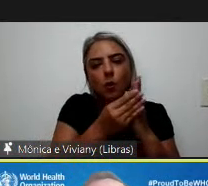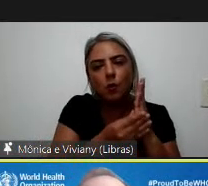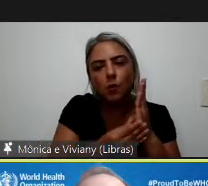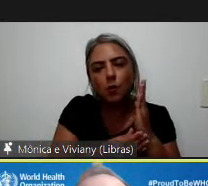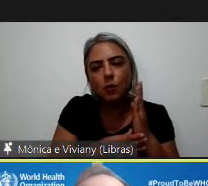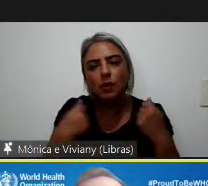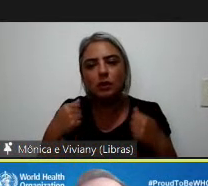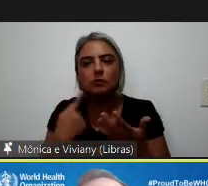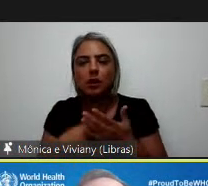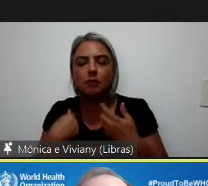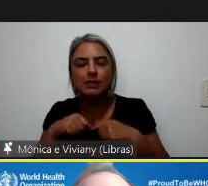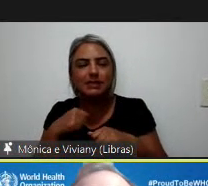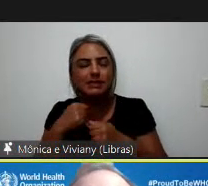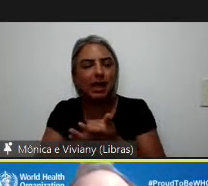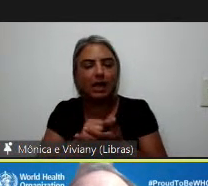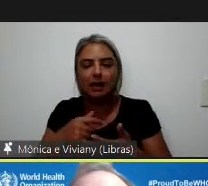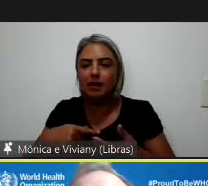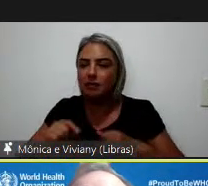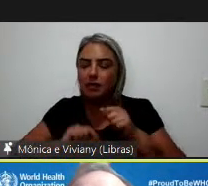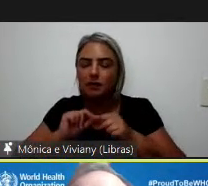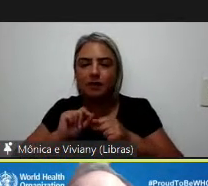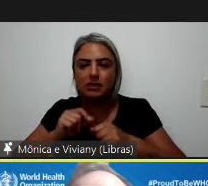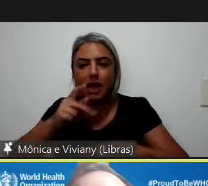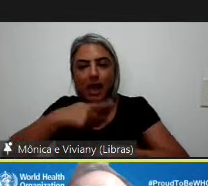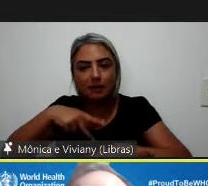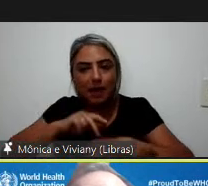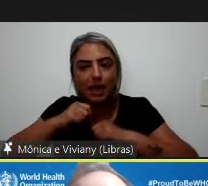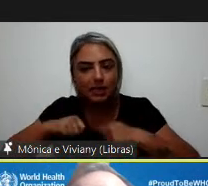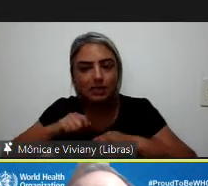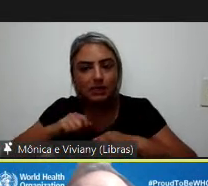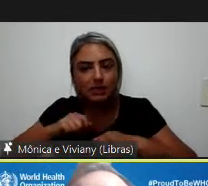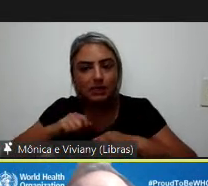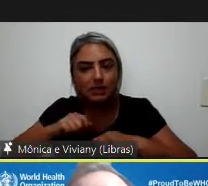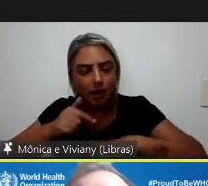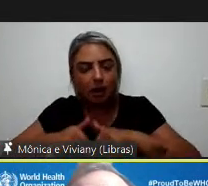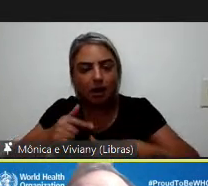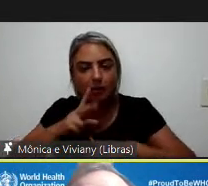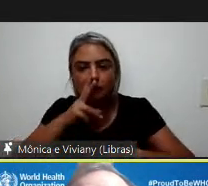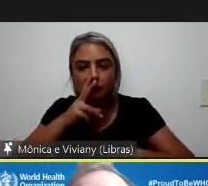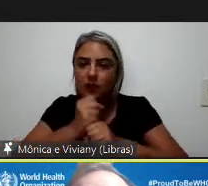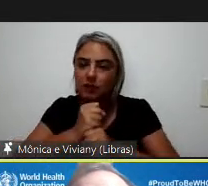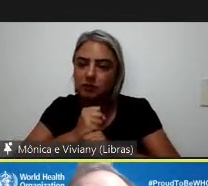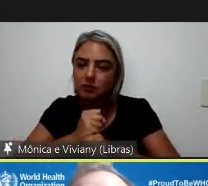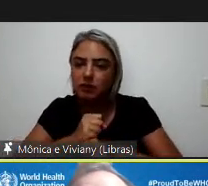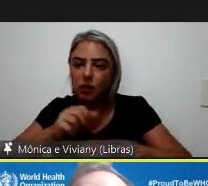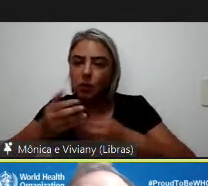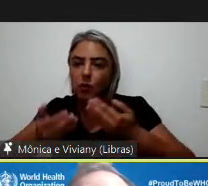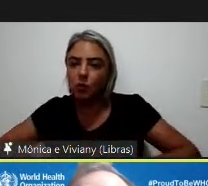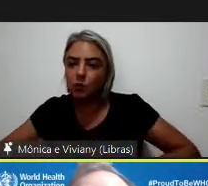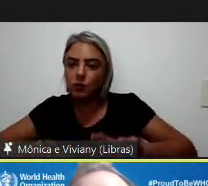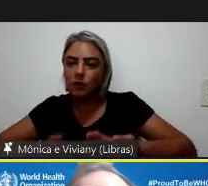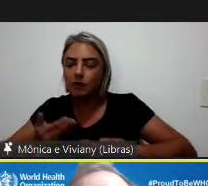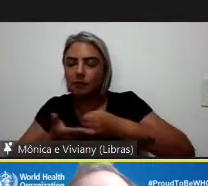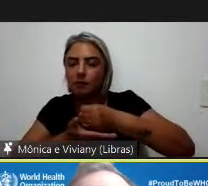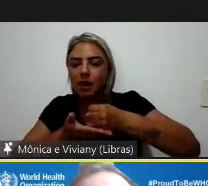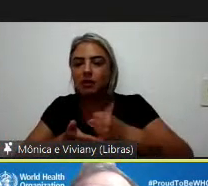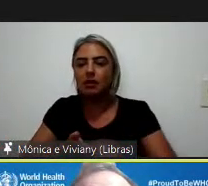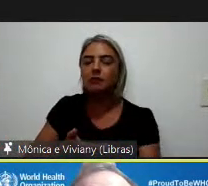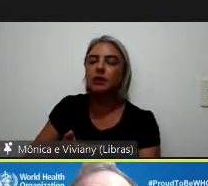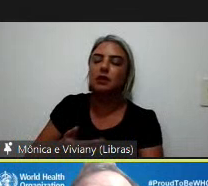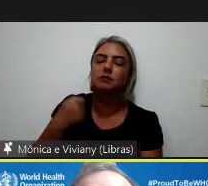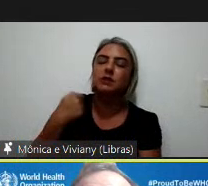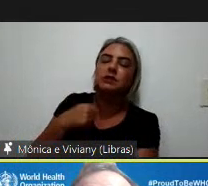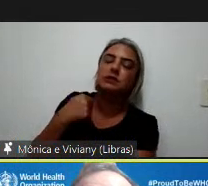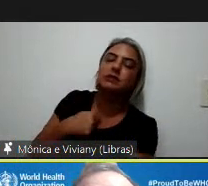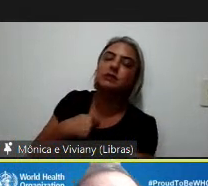other stakeholders, you need to act to strengthen these services. And it basically called on action on